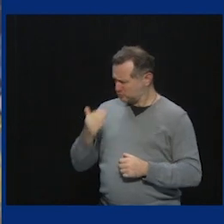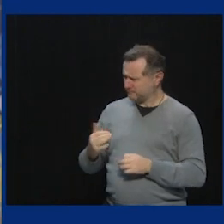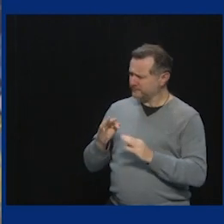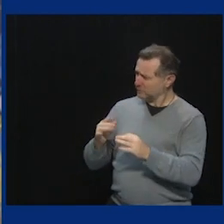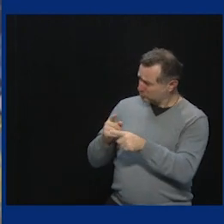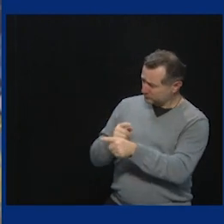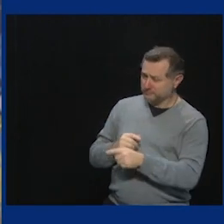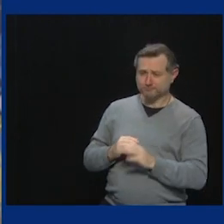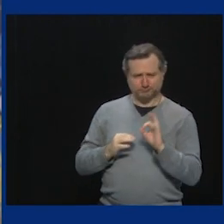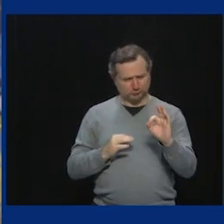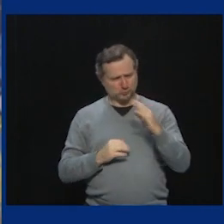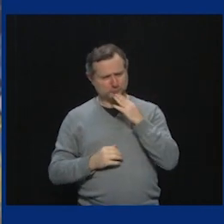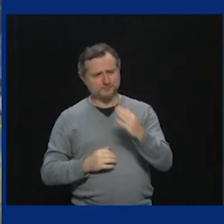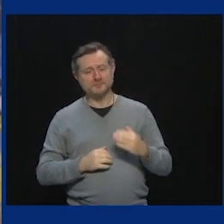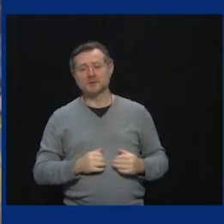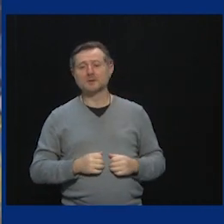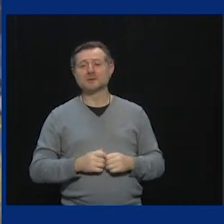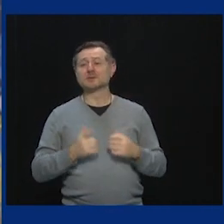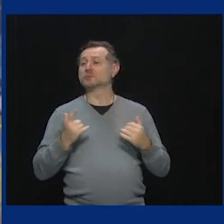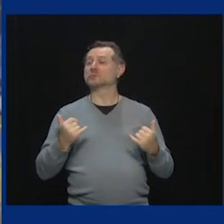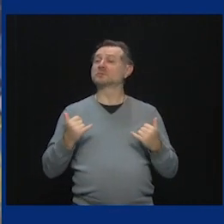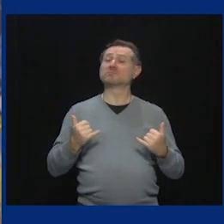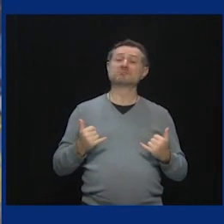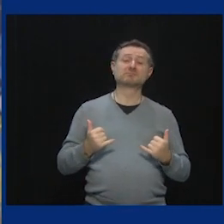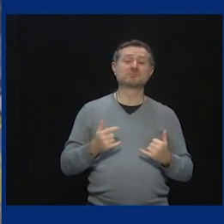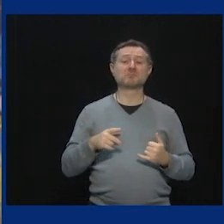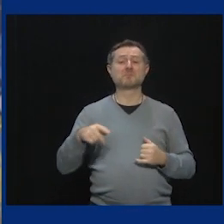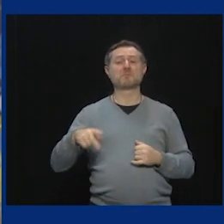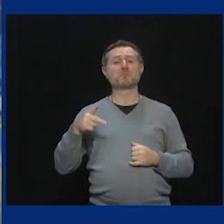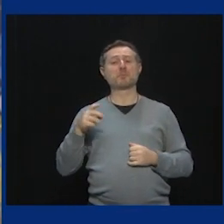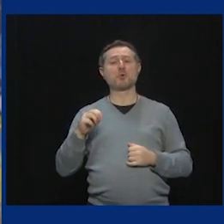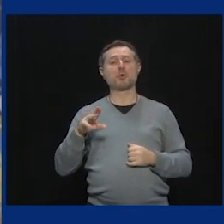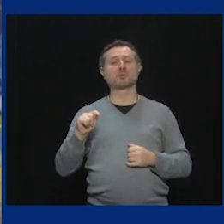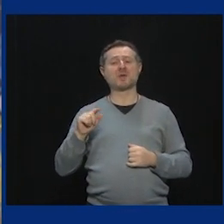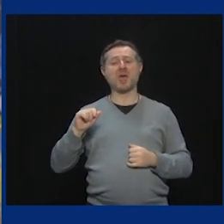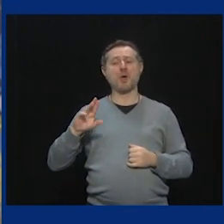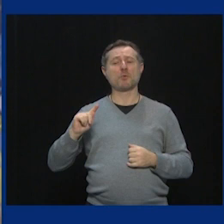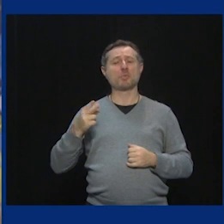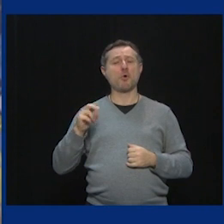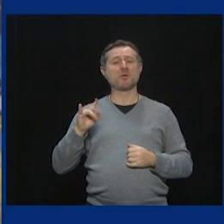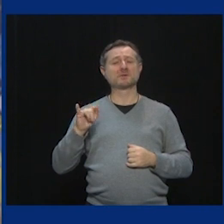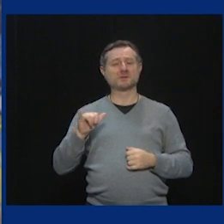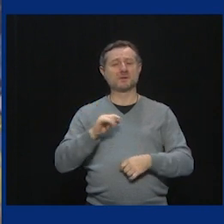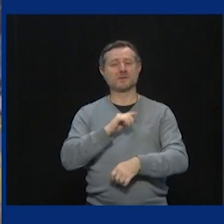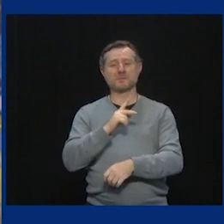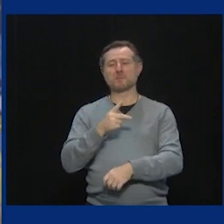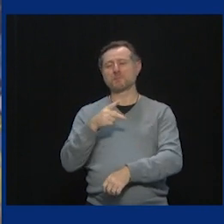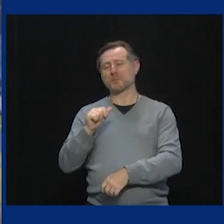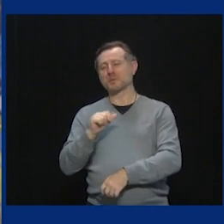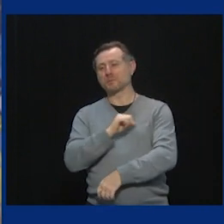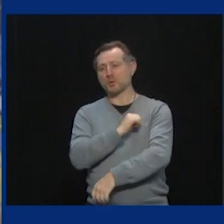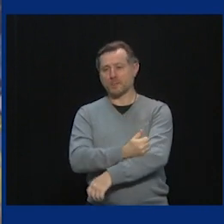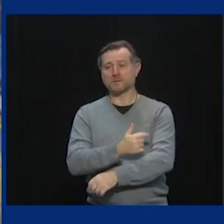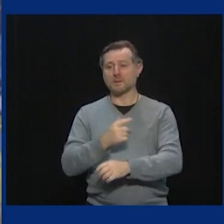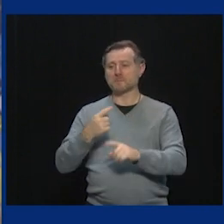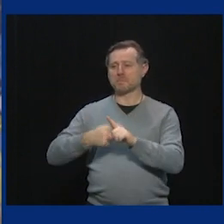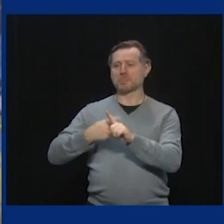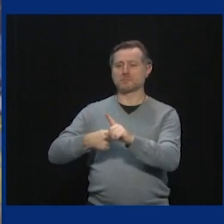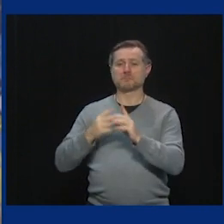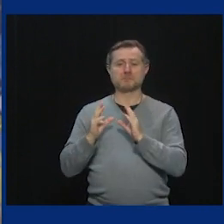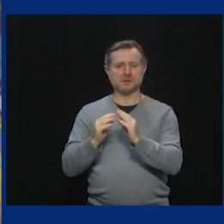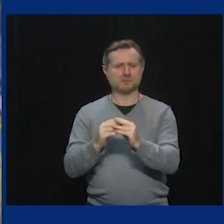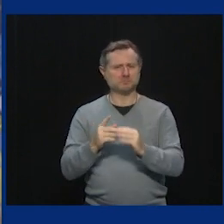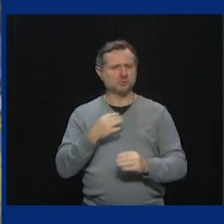I wanted to ask you, since today is also the Port Authority's monthly meeting, I wanted to see if I could get your stance on two of their